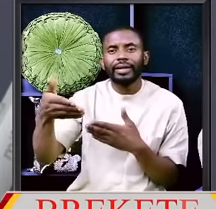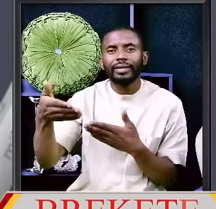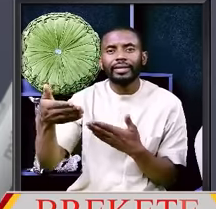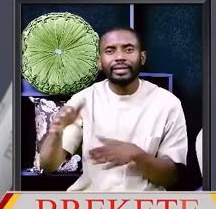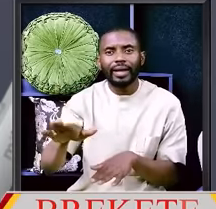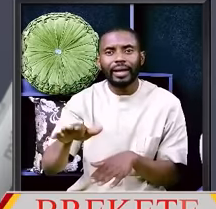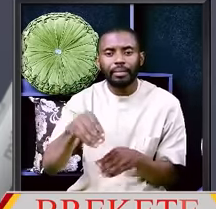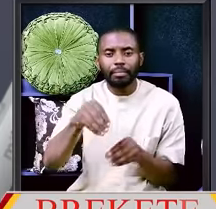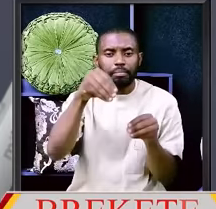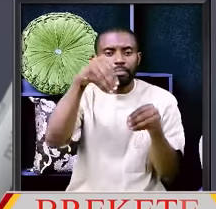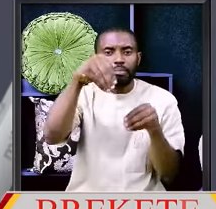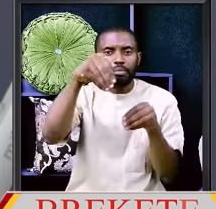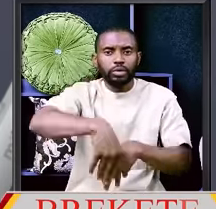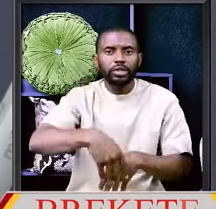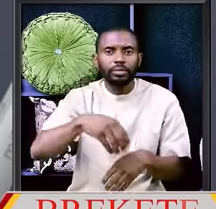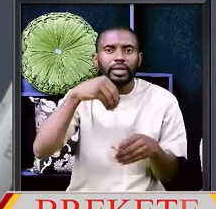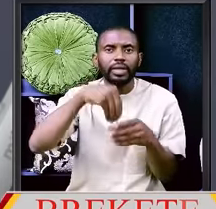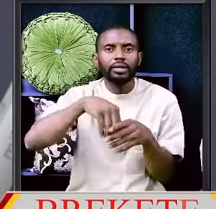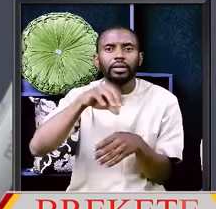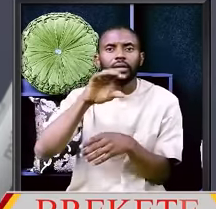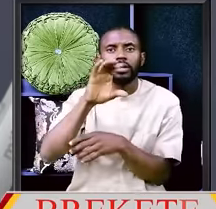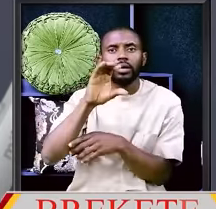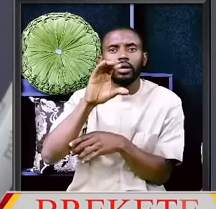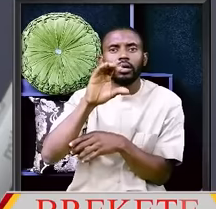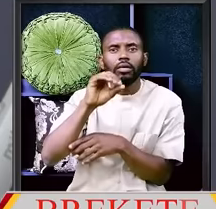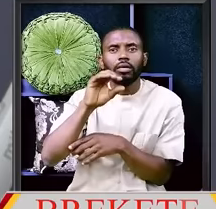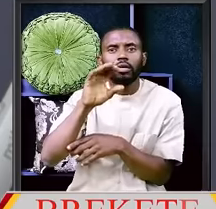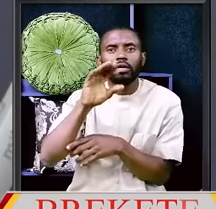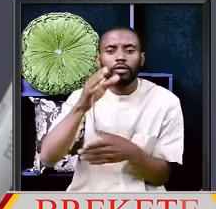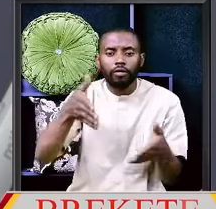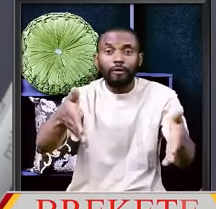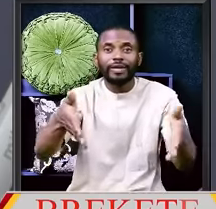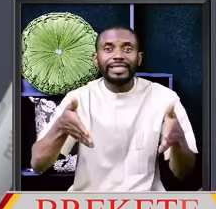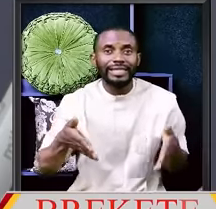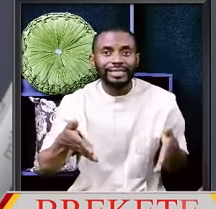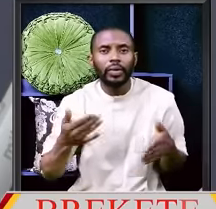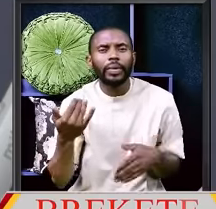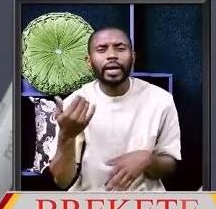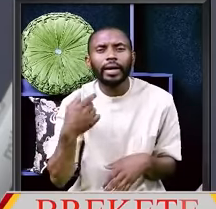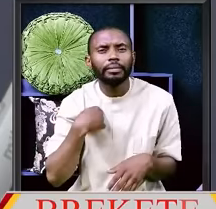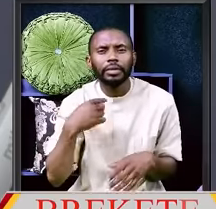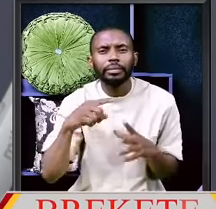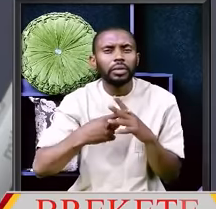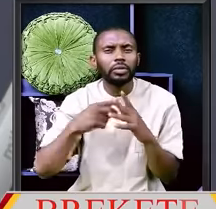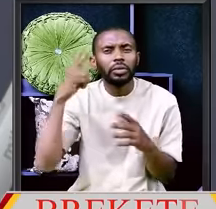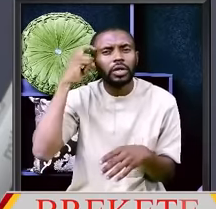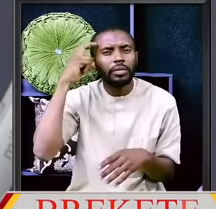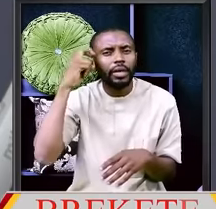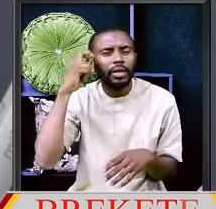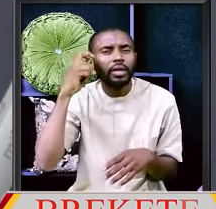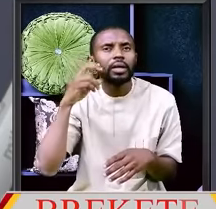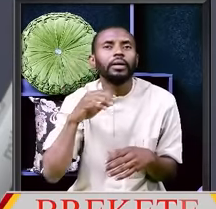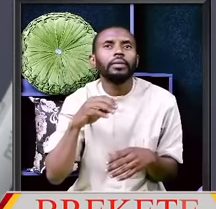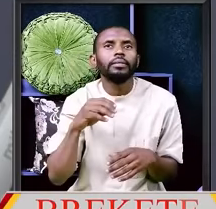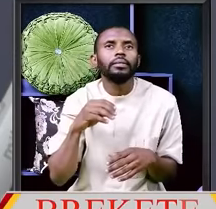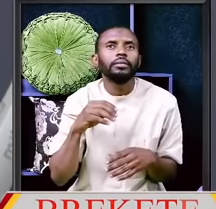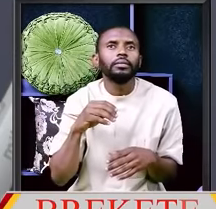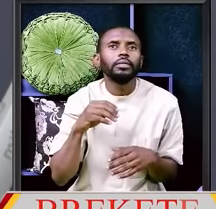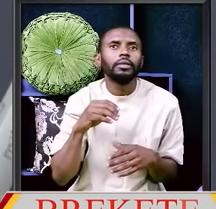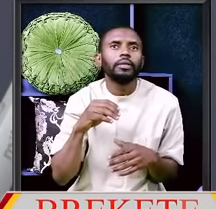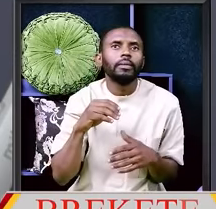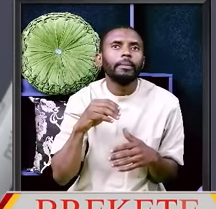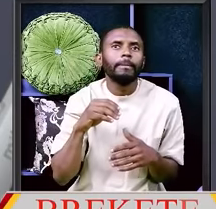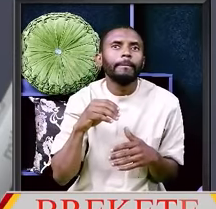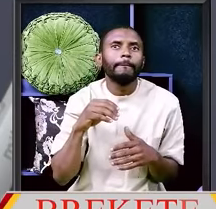I started following the case up. What I noticed is that there are two versions in this case. Go ahead. There are some for